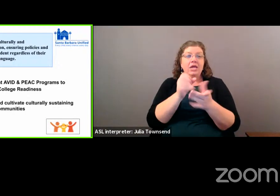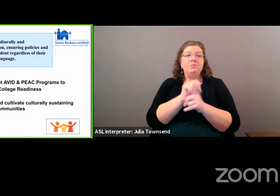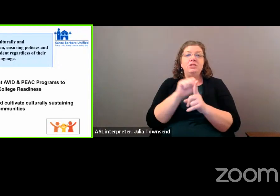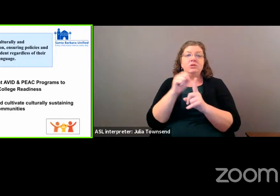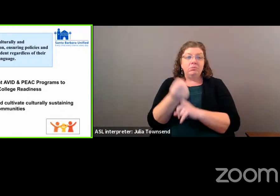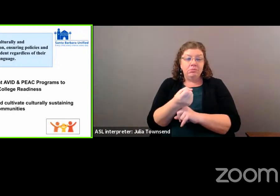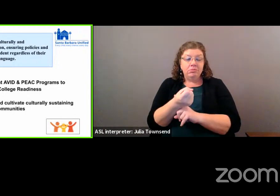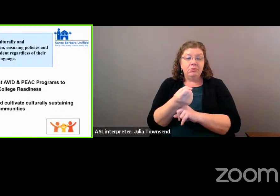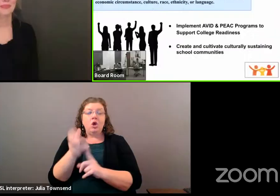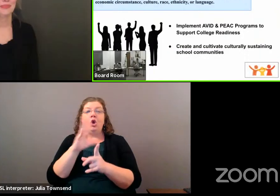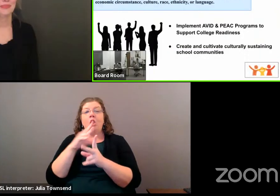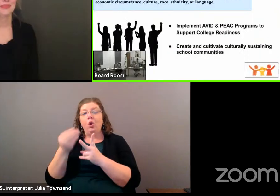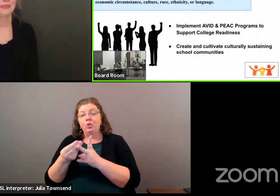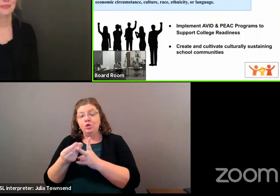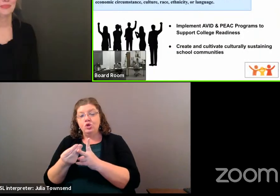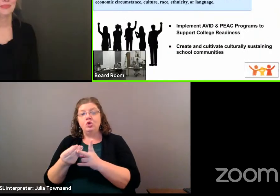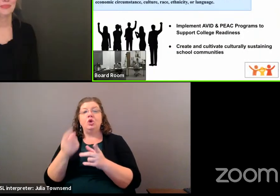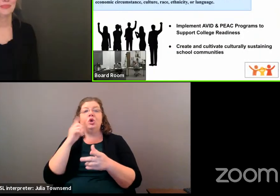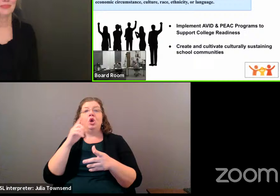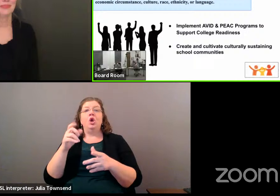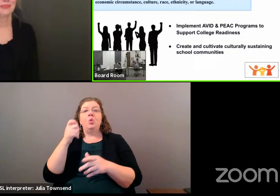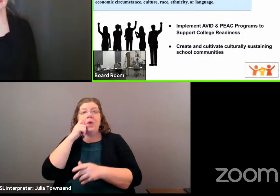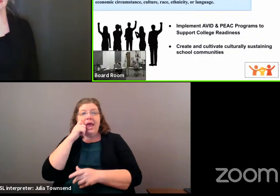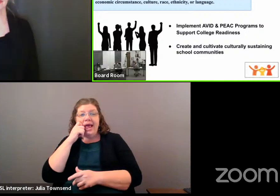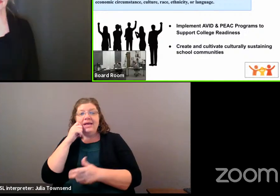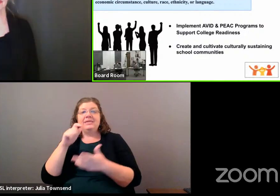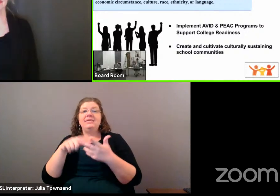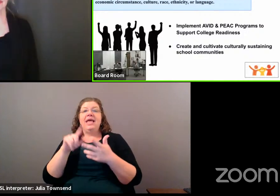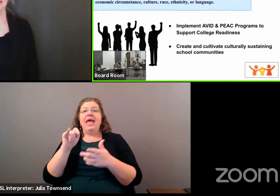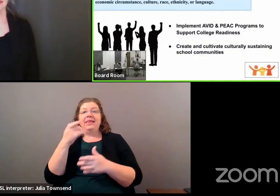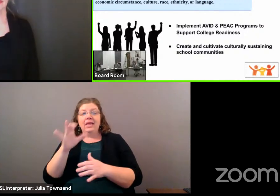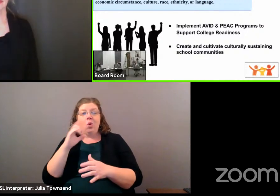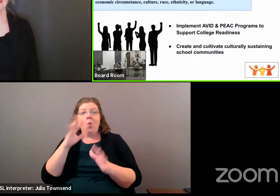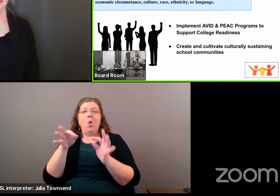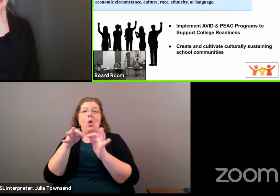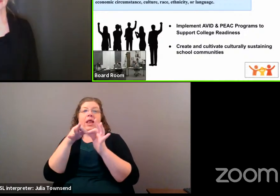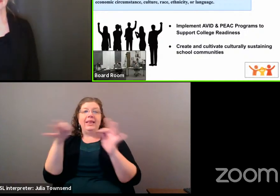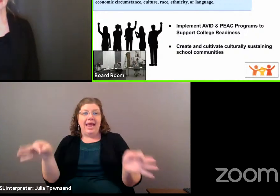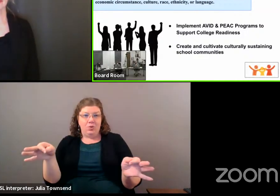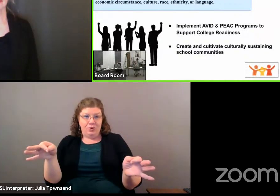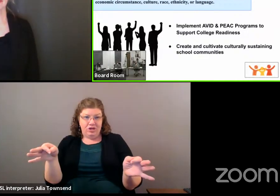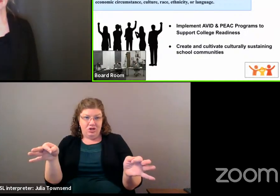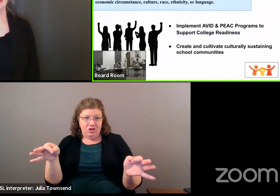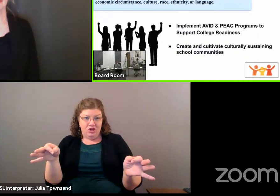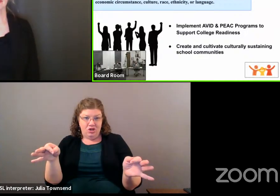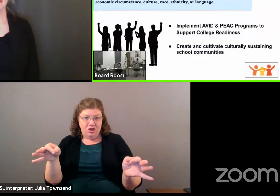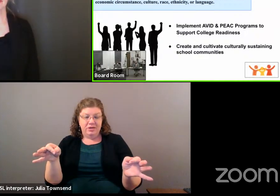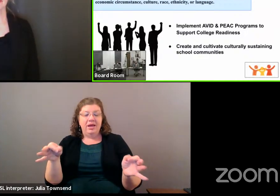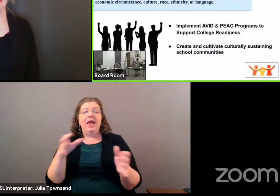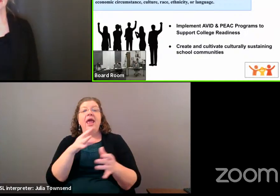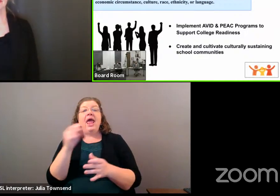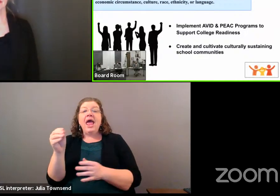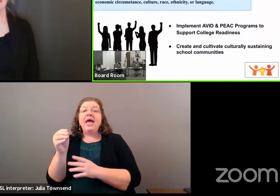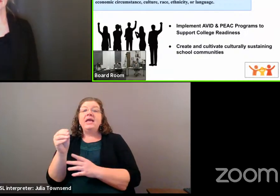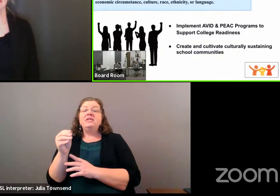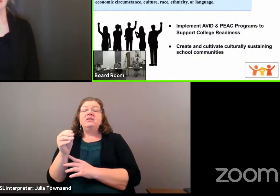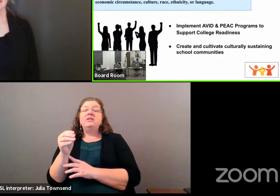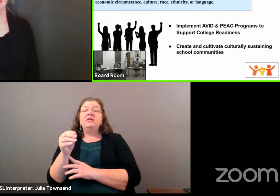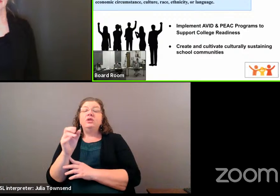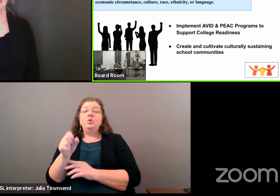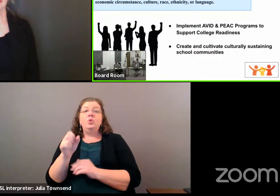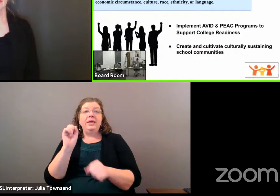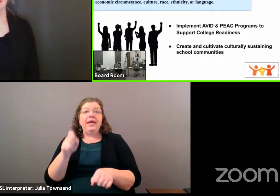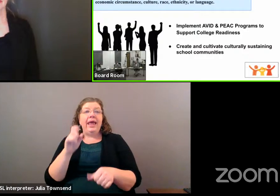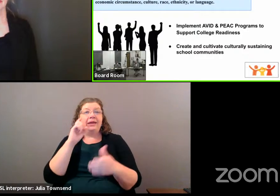circumstance, culture, race, ethnicity, or language. And as you could